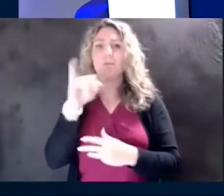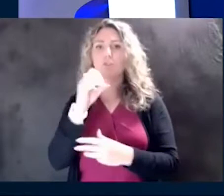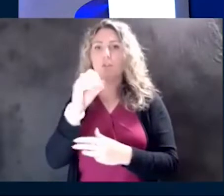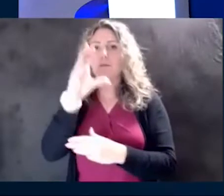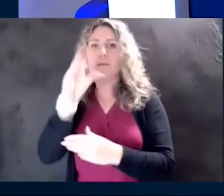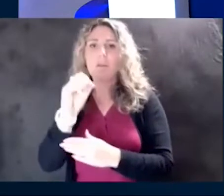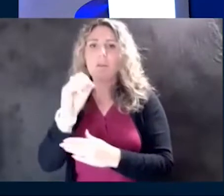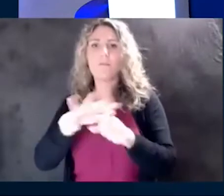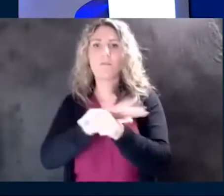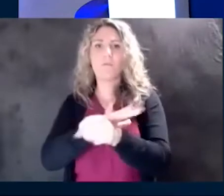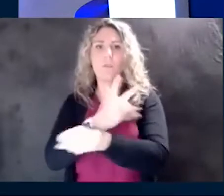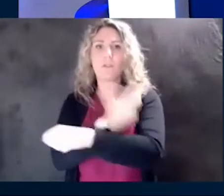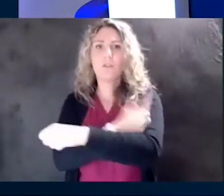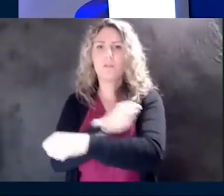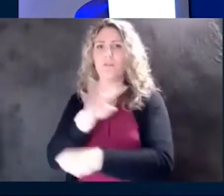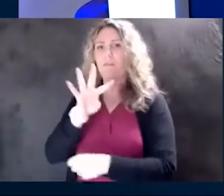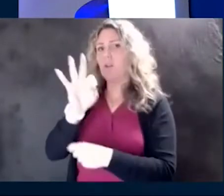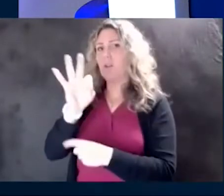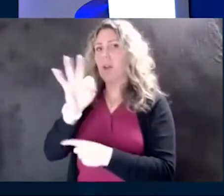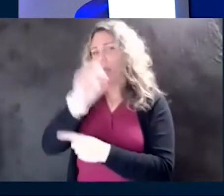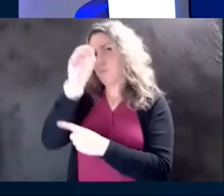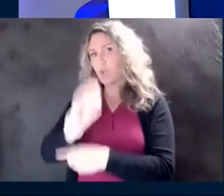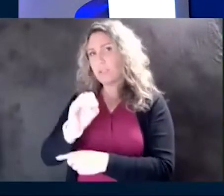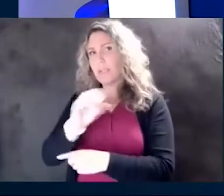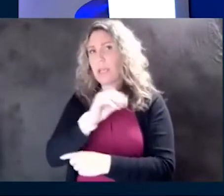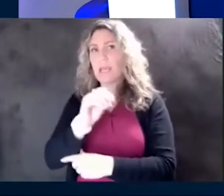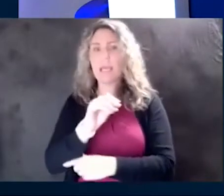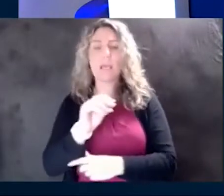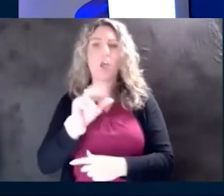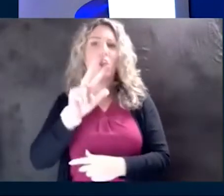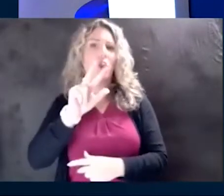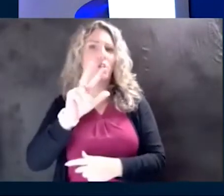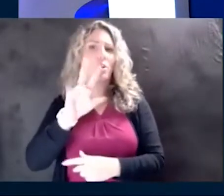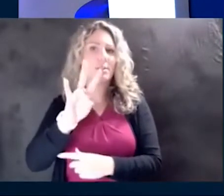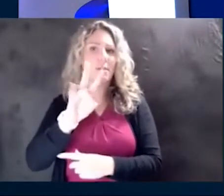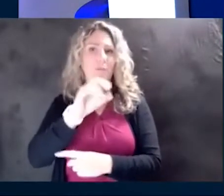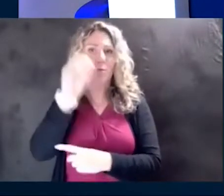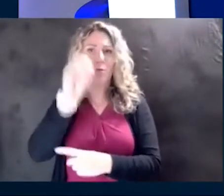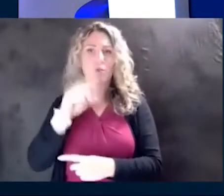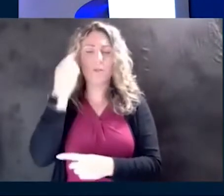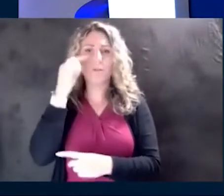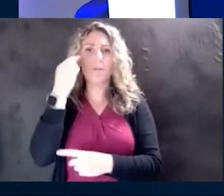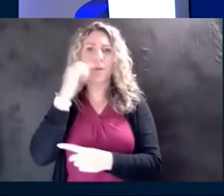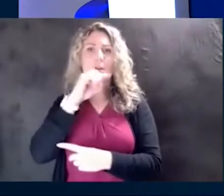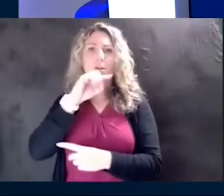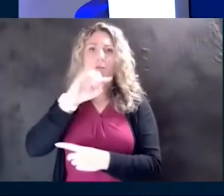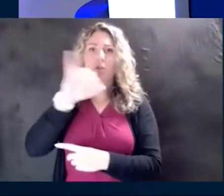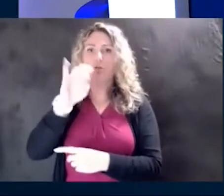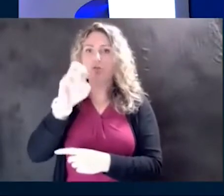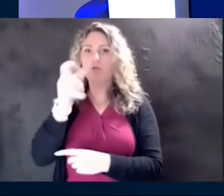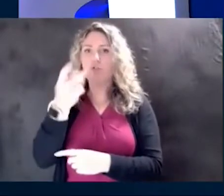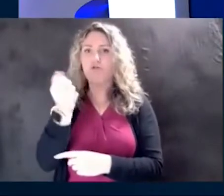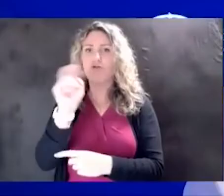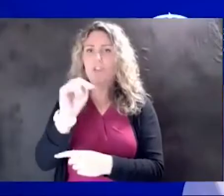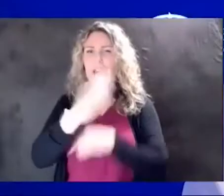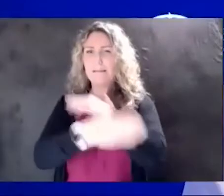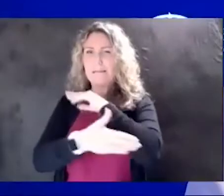vaccinated at 49% and 37% for Jackson County. Can you clarify, what does all that